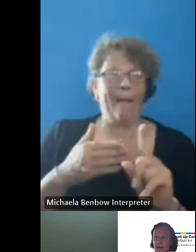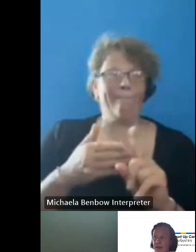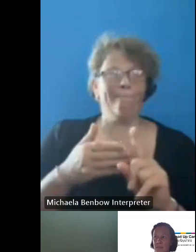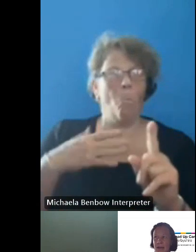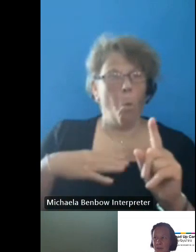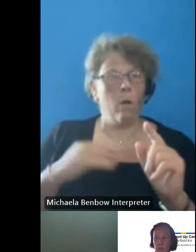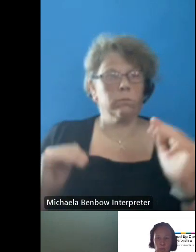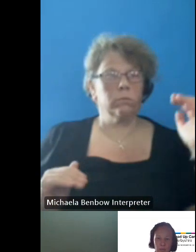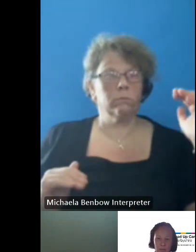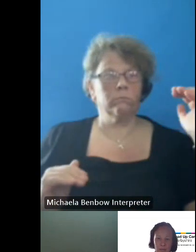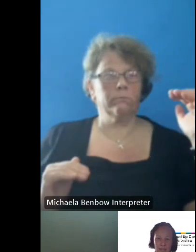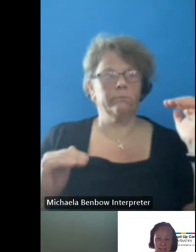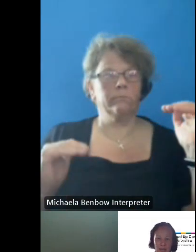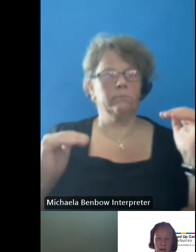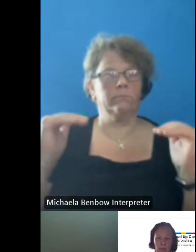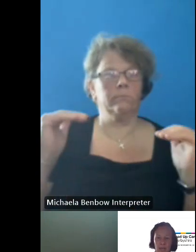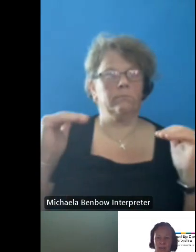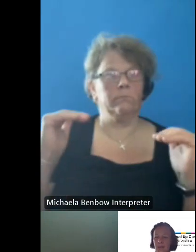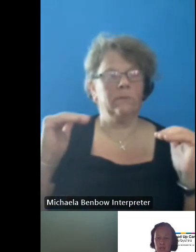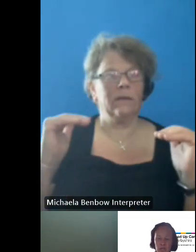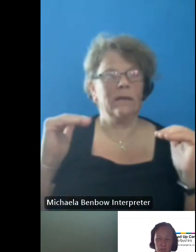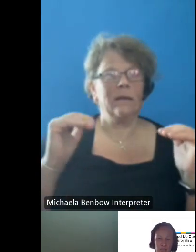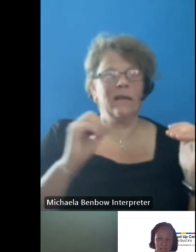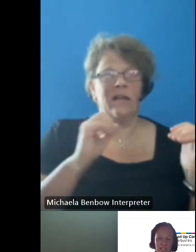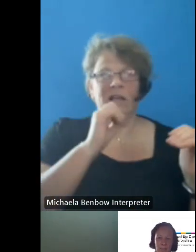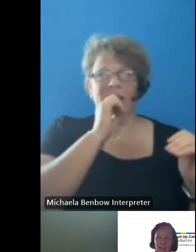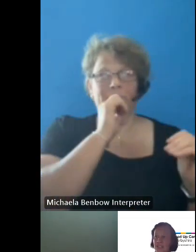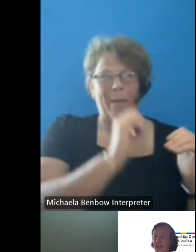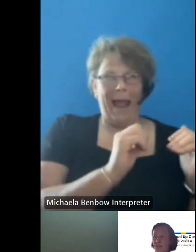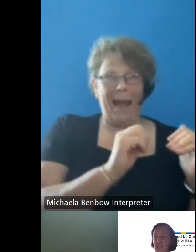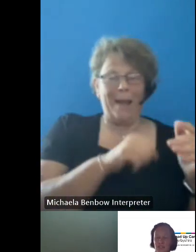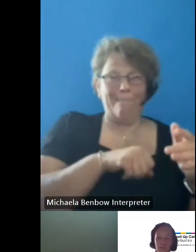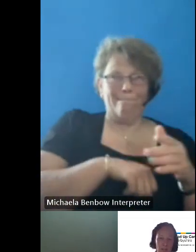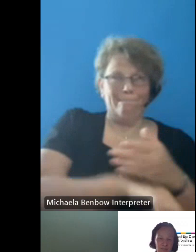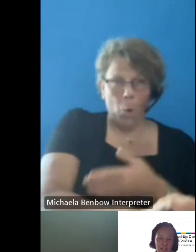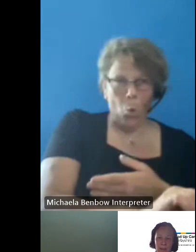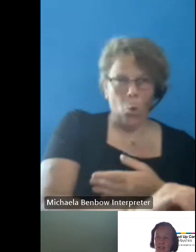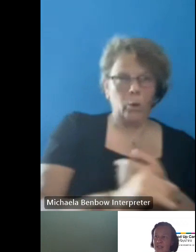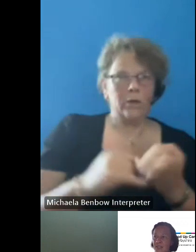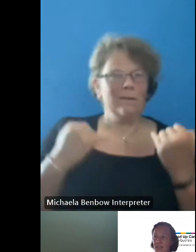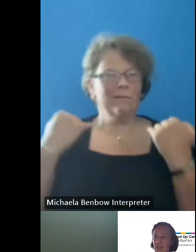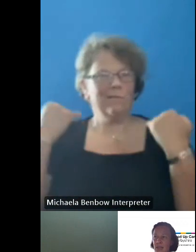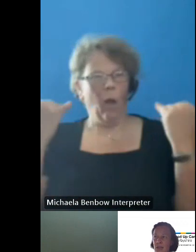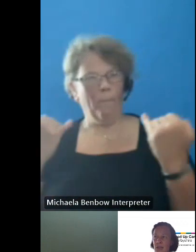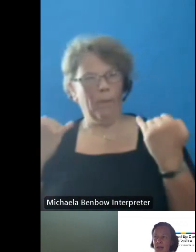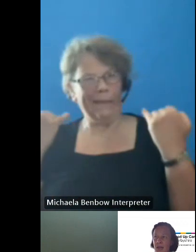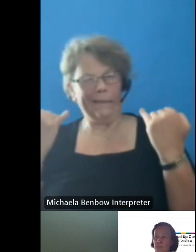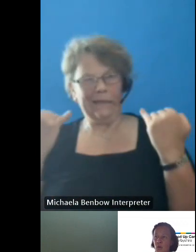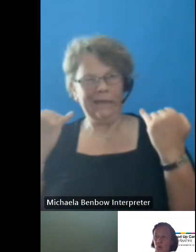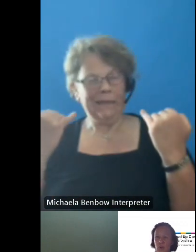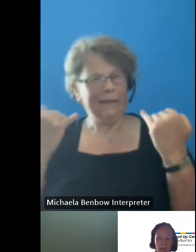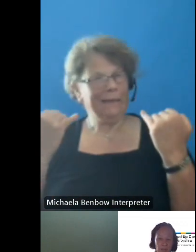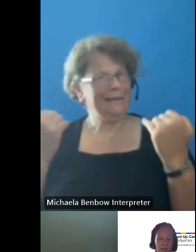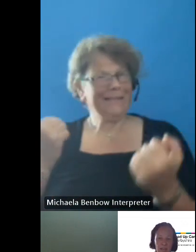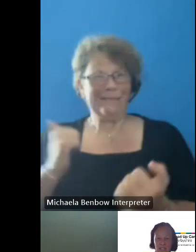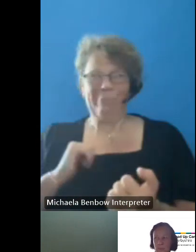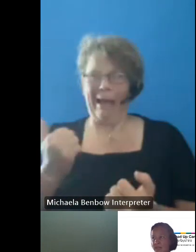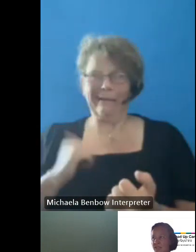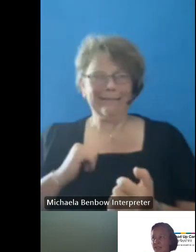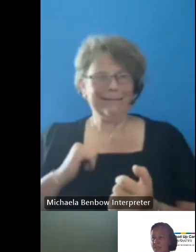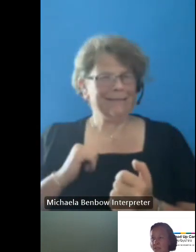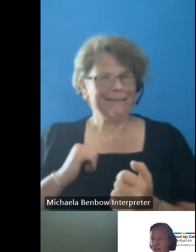you are a man born in Derby, you wouldn't expect to have a different life expectancy or a